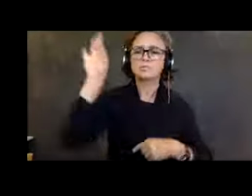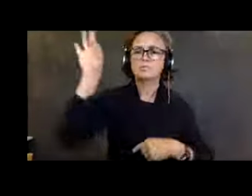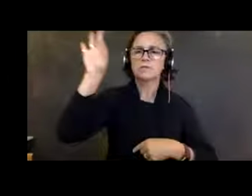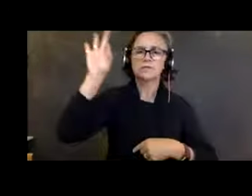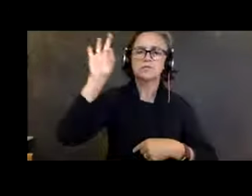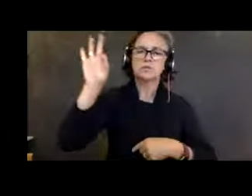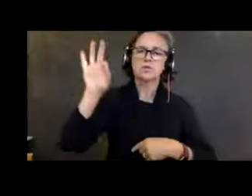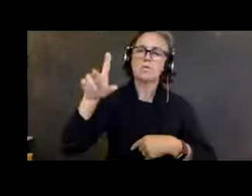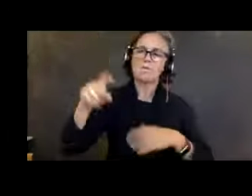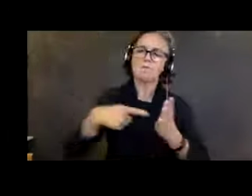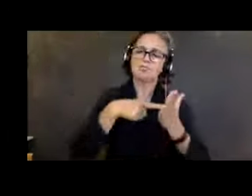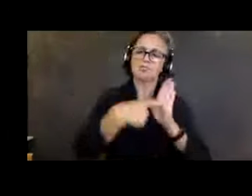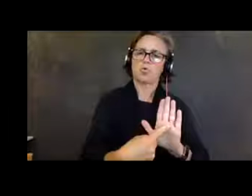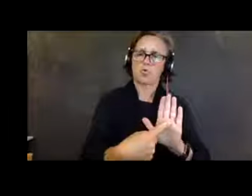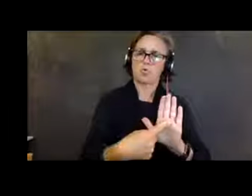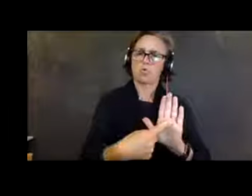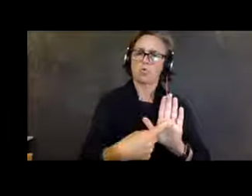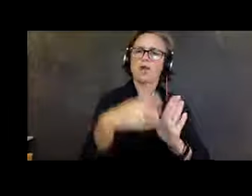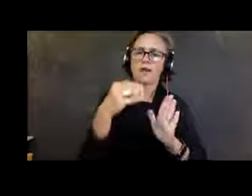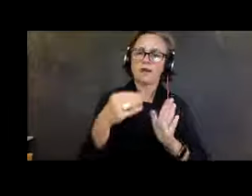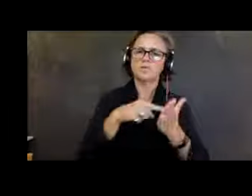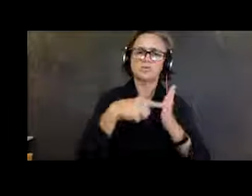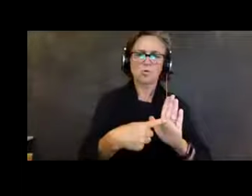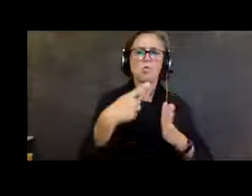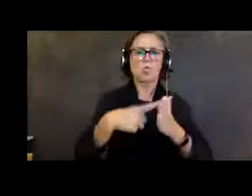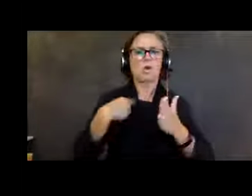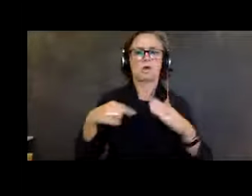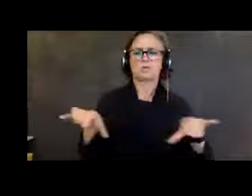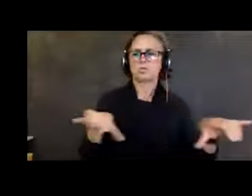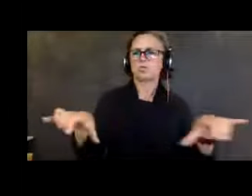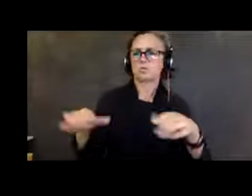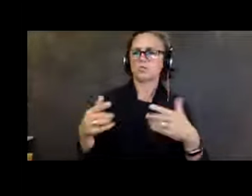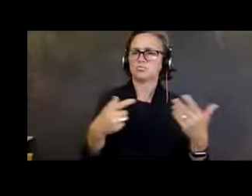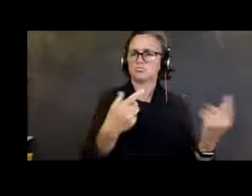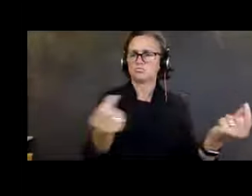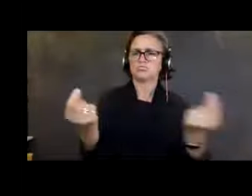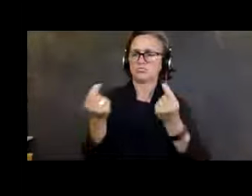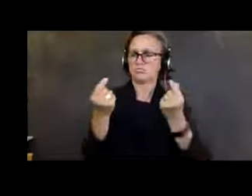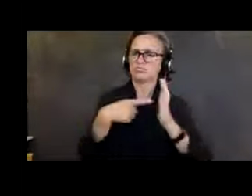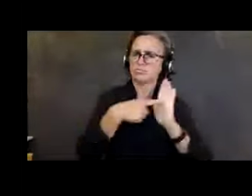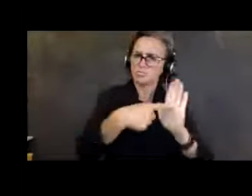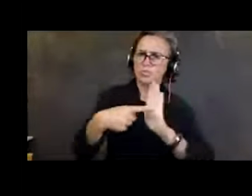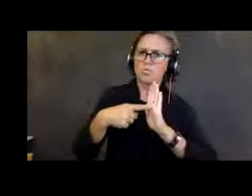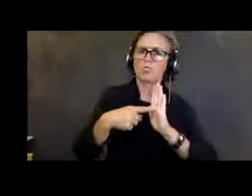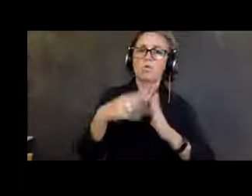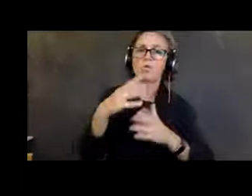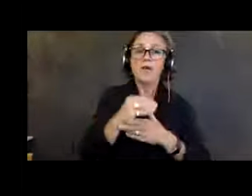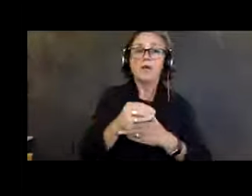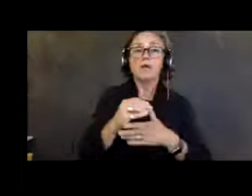behavior that we want them to have. And we also want to think about what everyday comments and